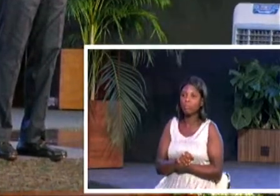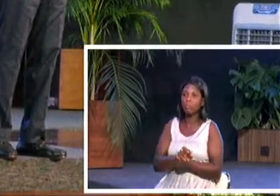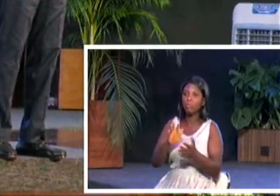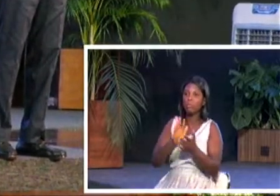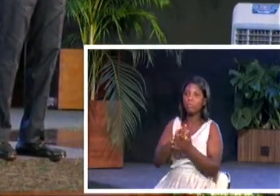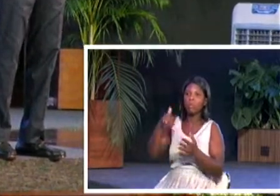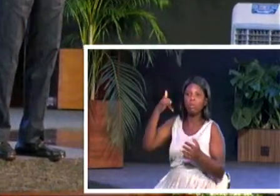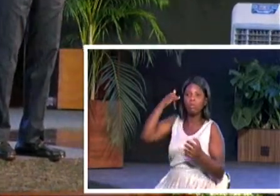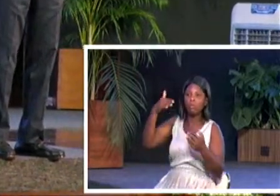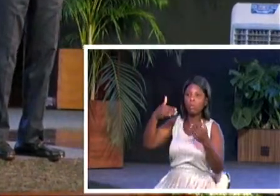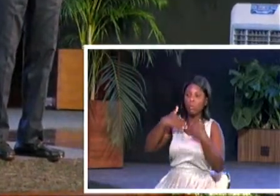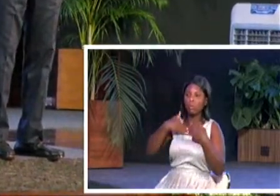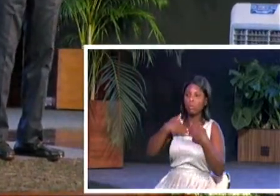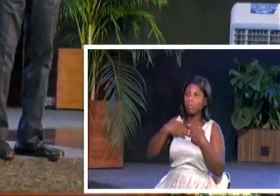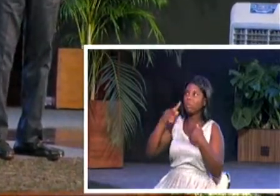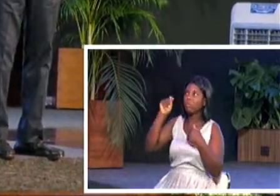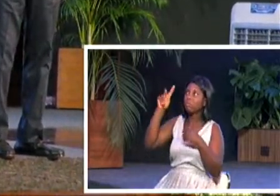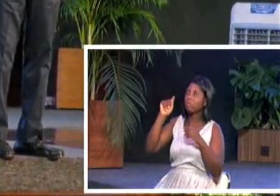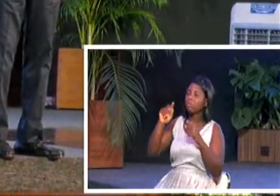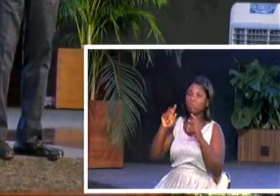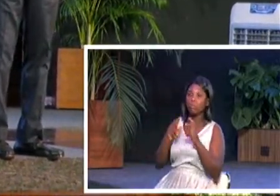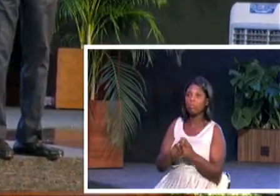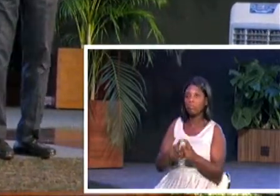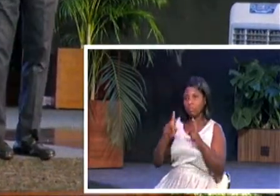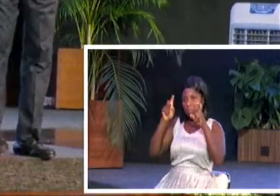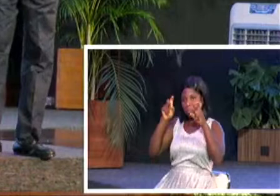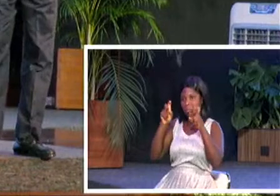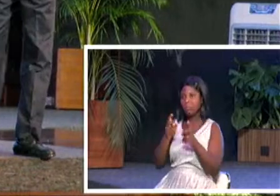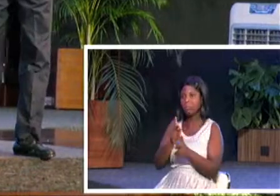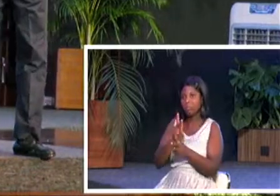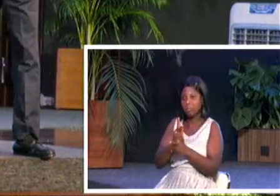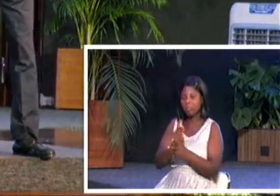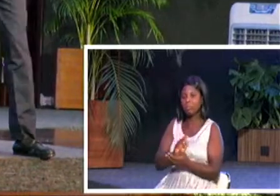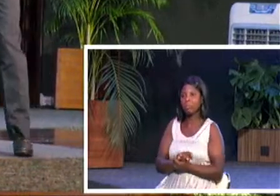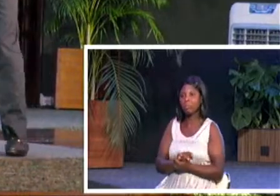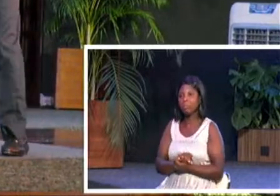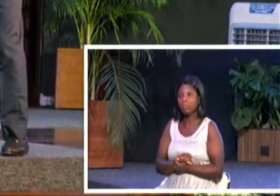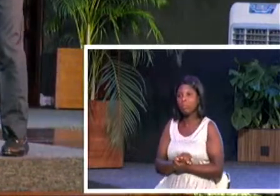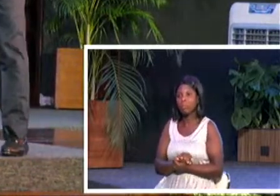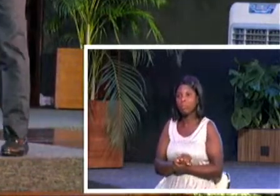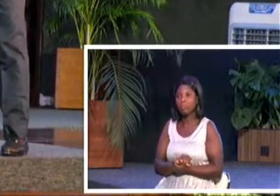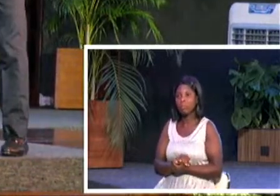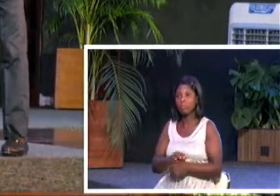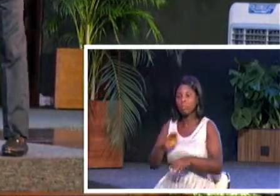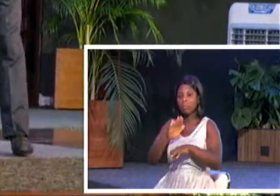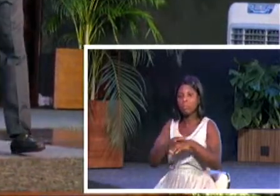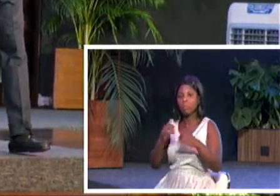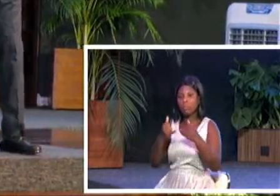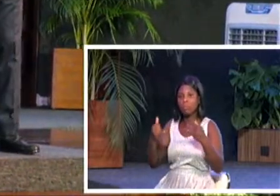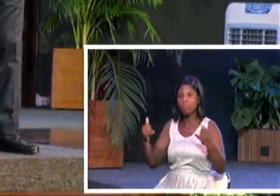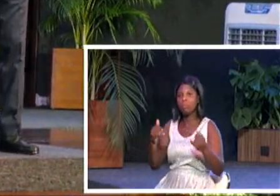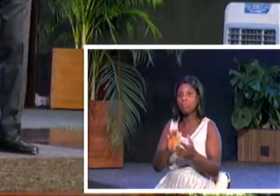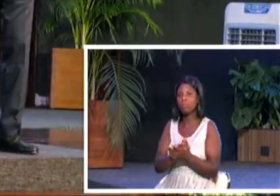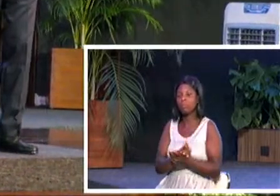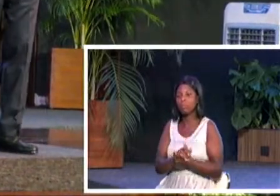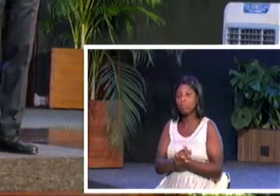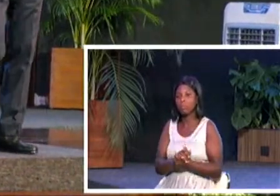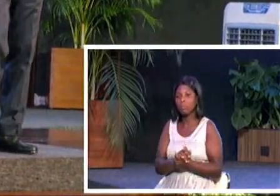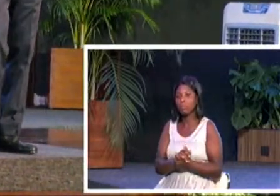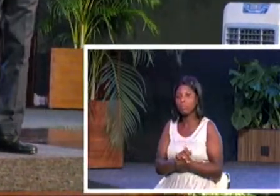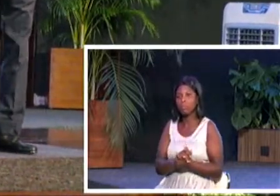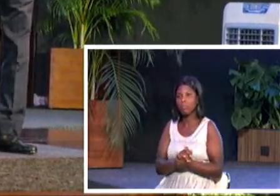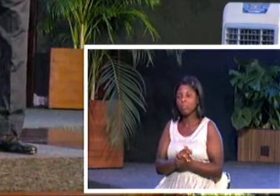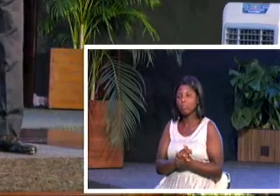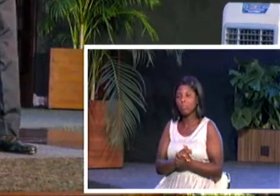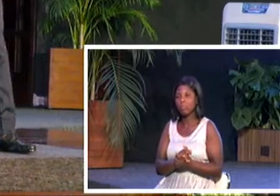can scan the QR code or they can sign up. Yes. If what they like is not here, it may come tomorrow. Mm-hmm. As long as they